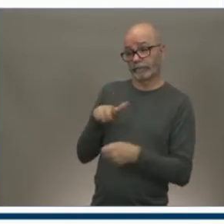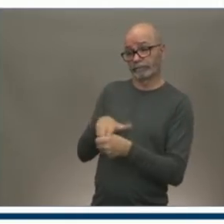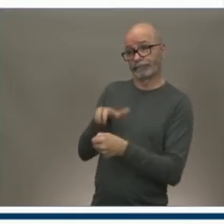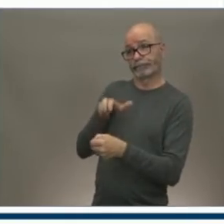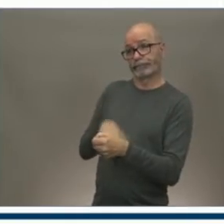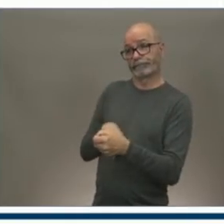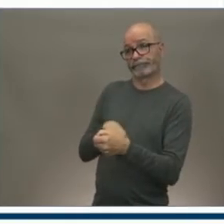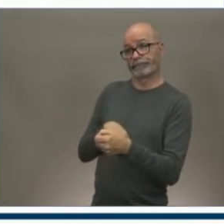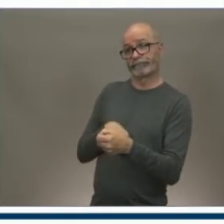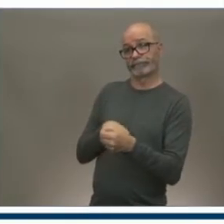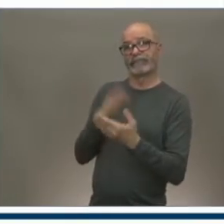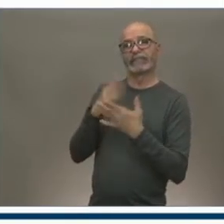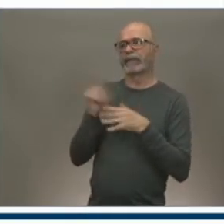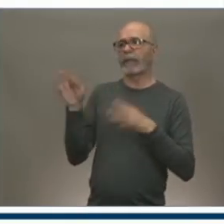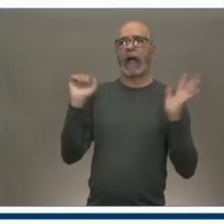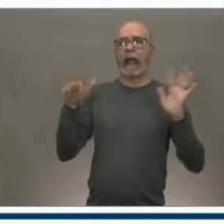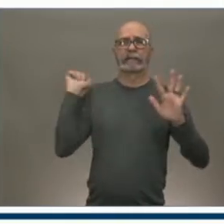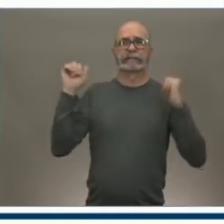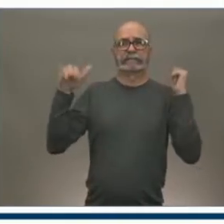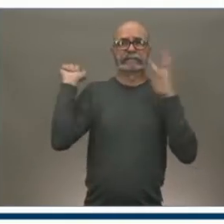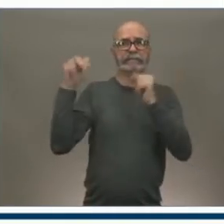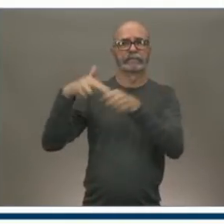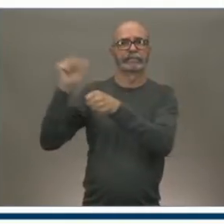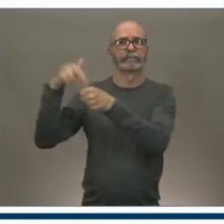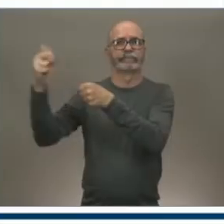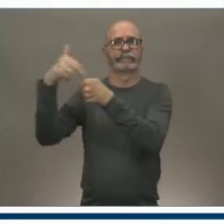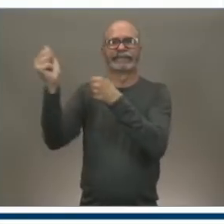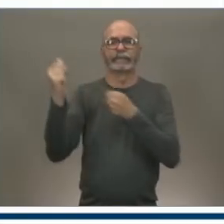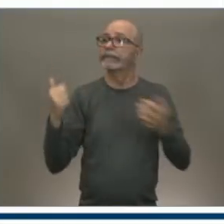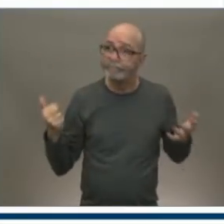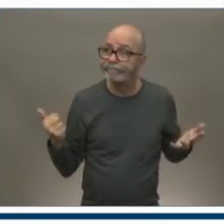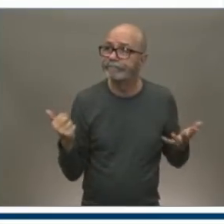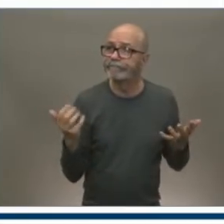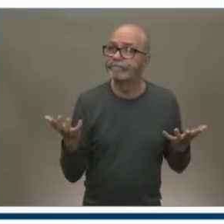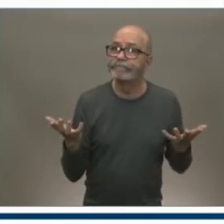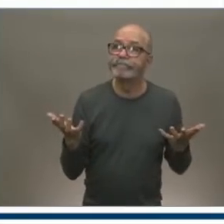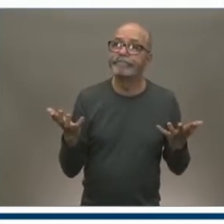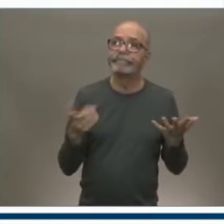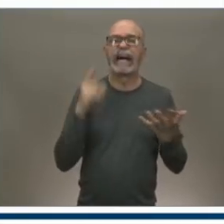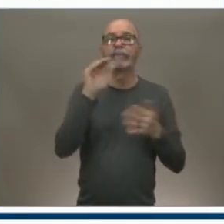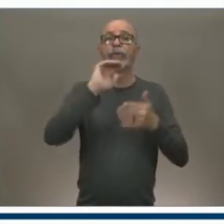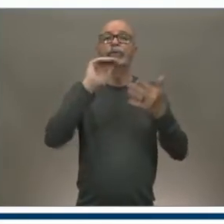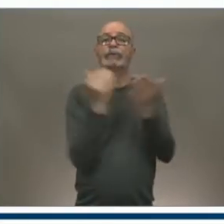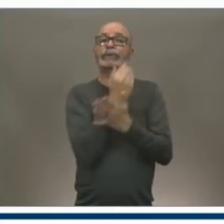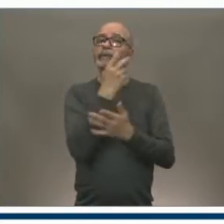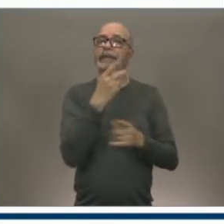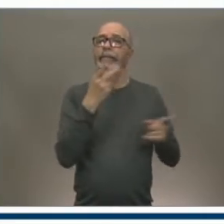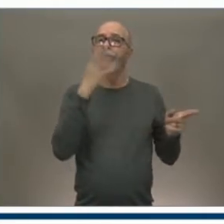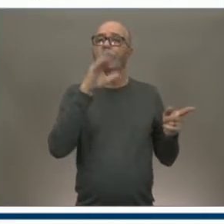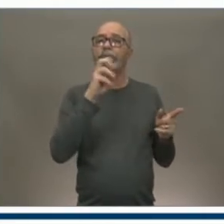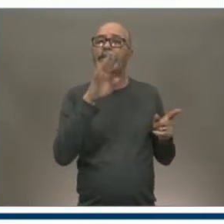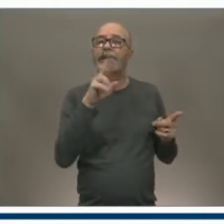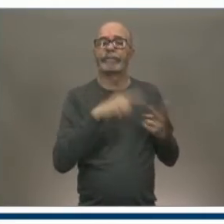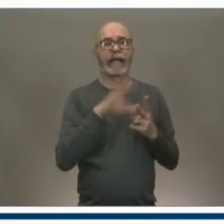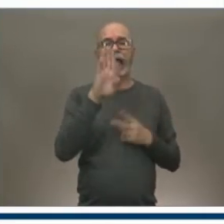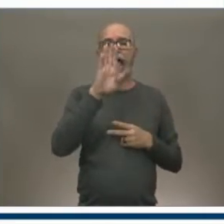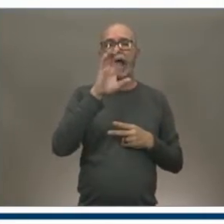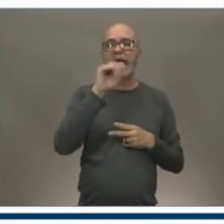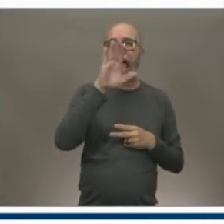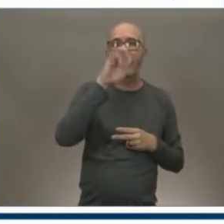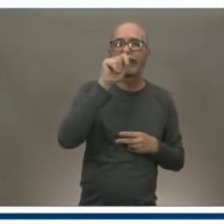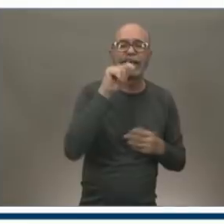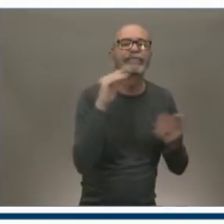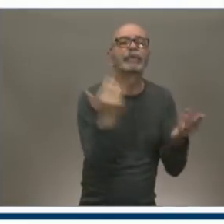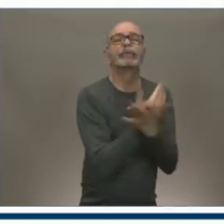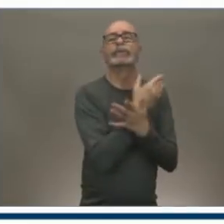So I wanted to ensure that they had a bit more time, and in consultation with them, I asked the Lieutenant Governor